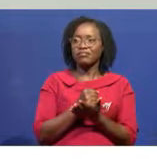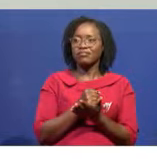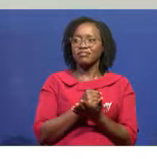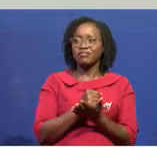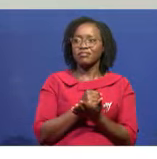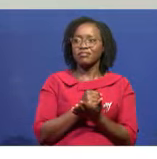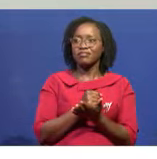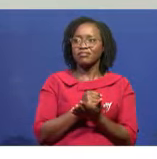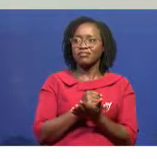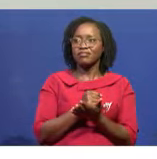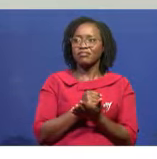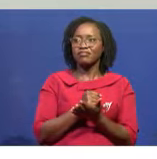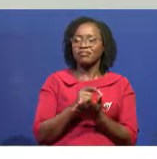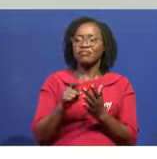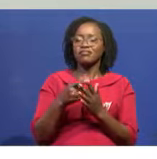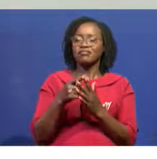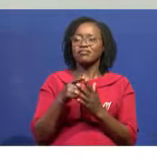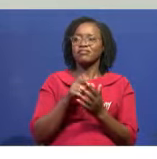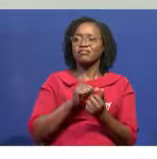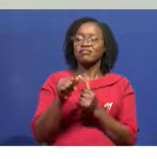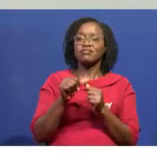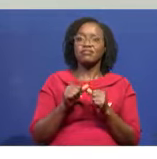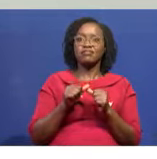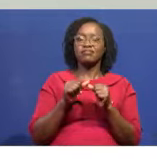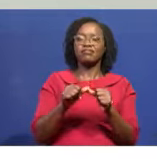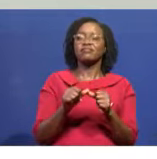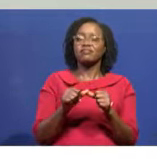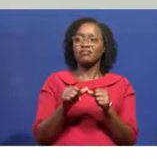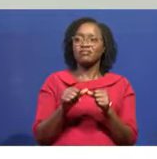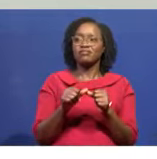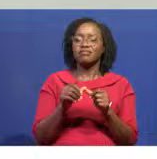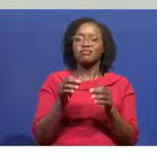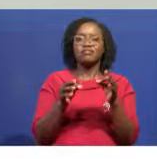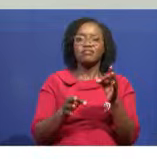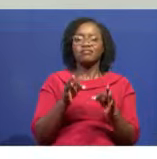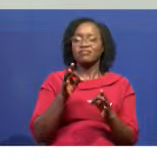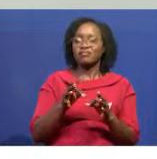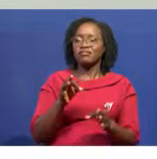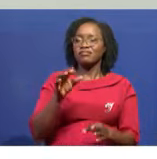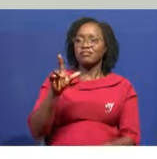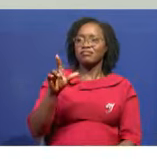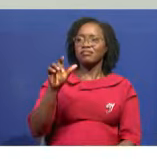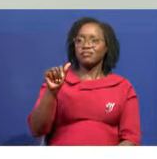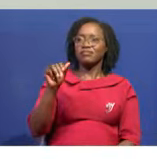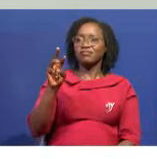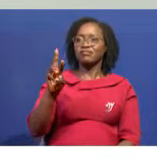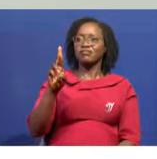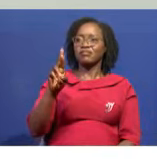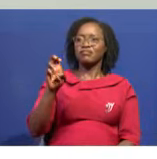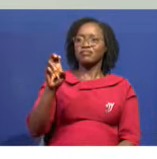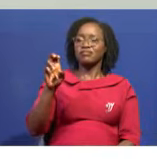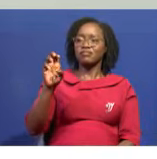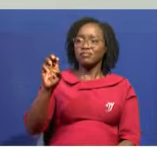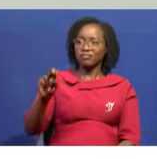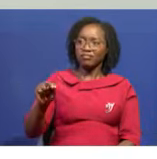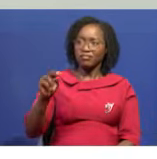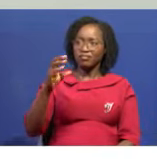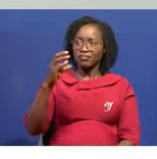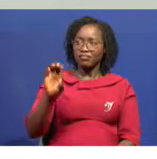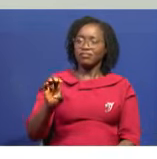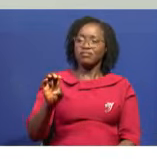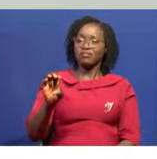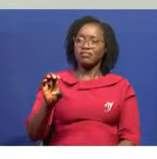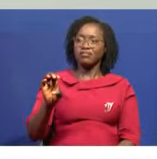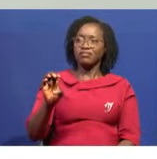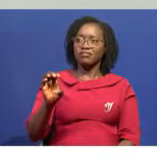exercise that is slated for Friday is currently on. That is Justice Lawrence Mugambi is overseeing that particular case.